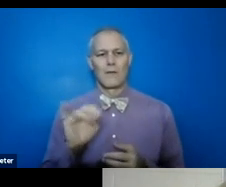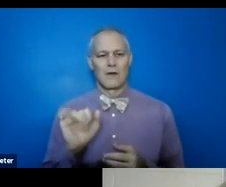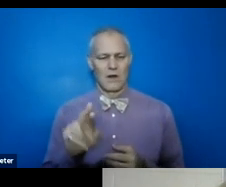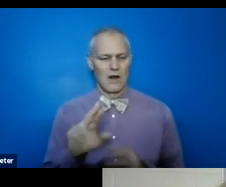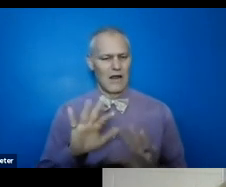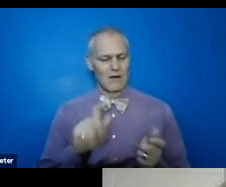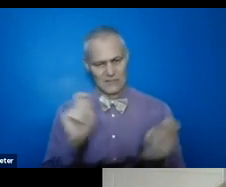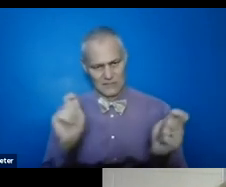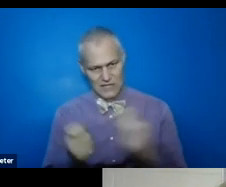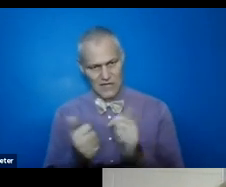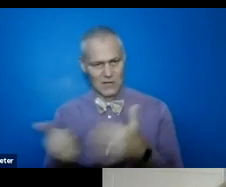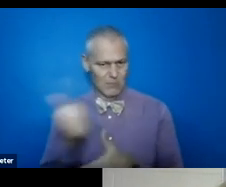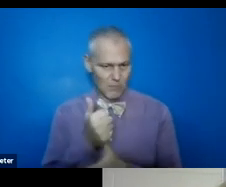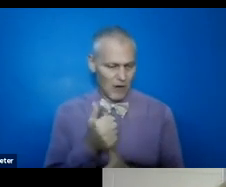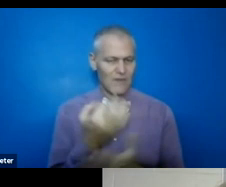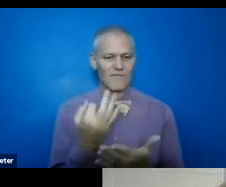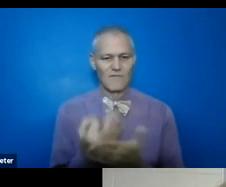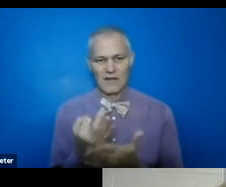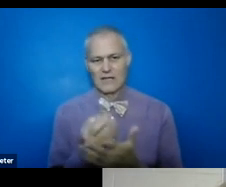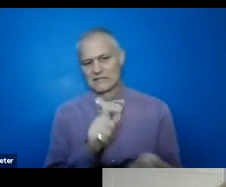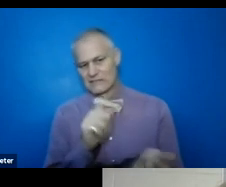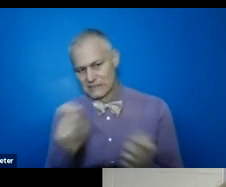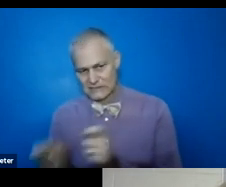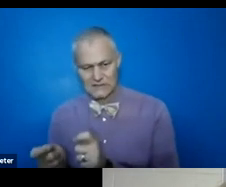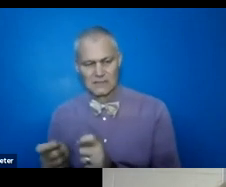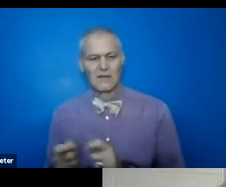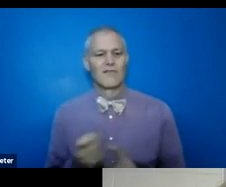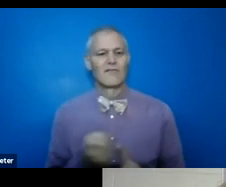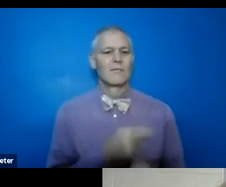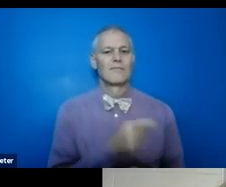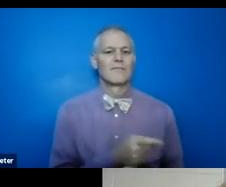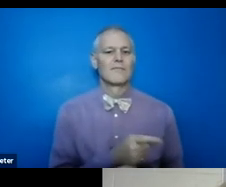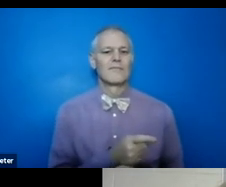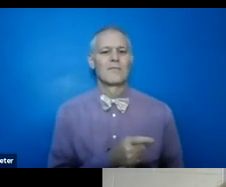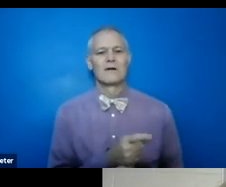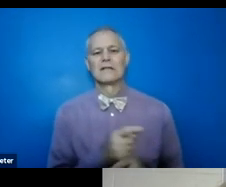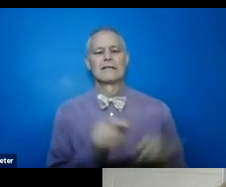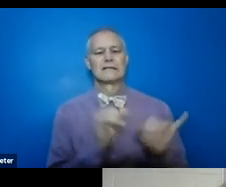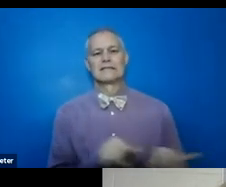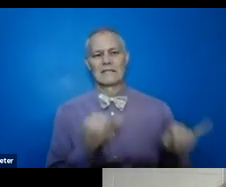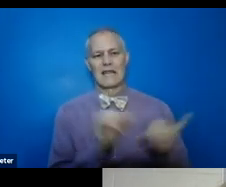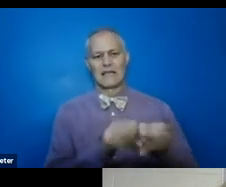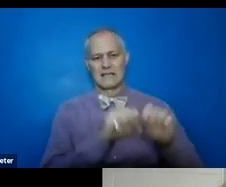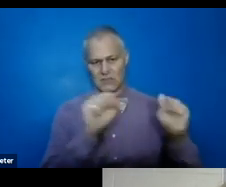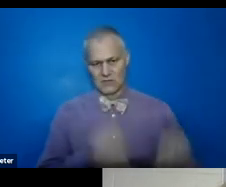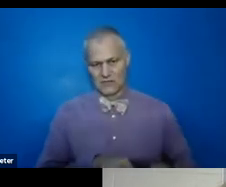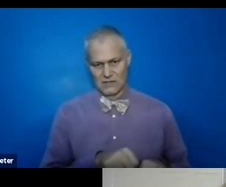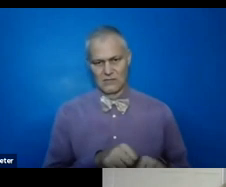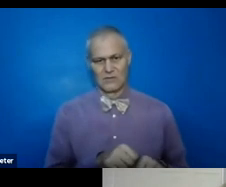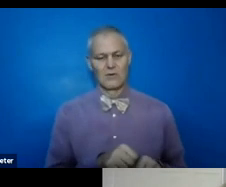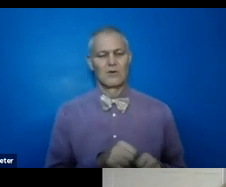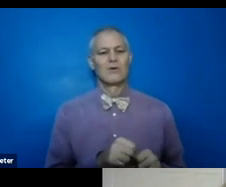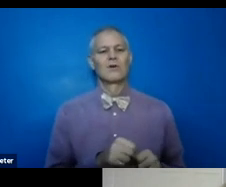our priorities, shift funding away from the the status quo system of criminal